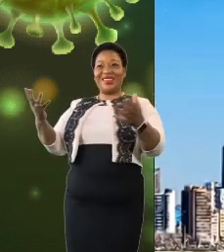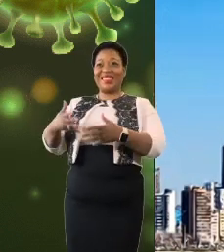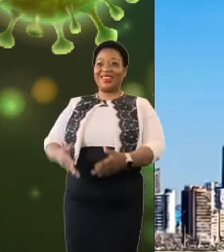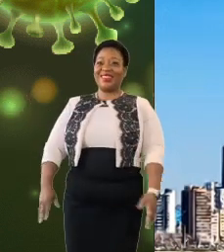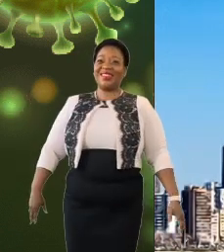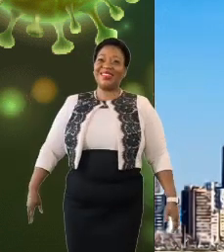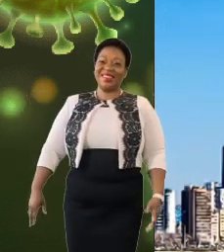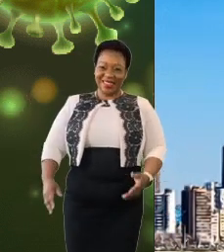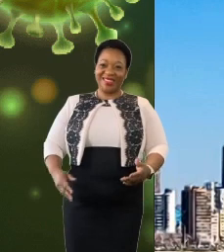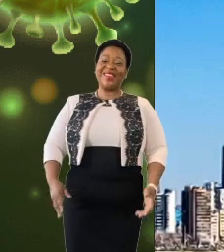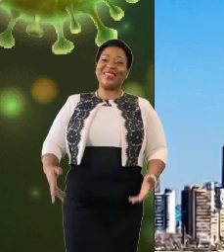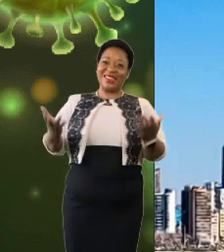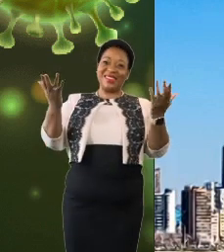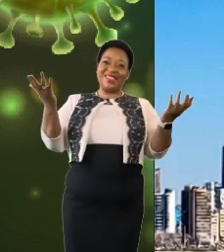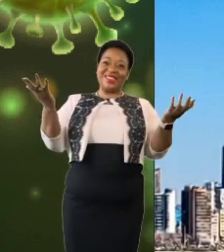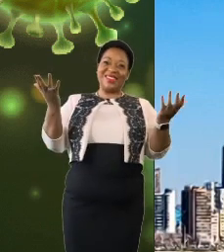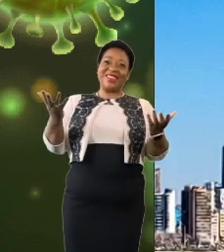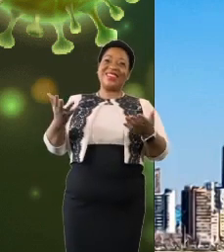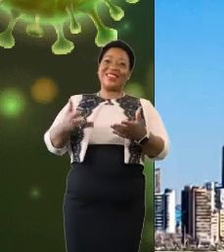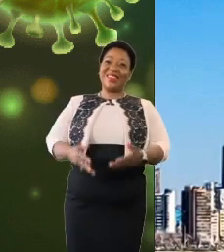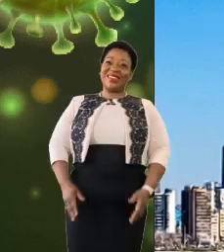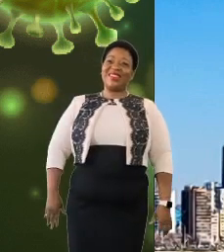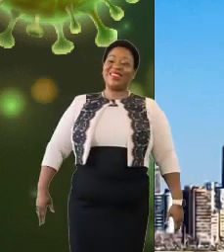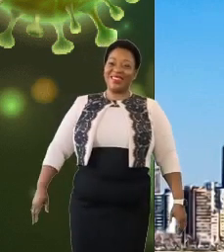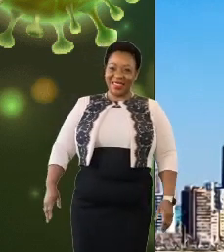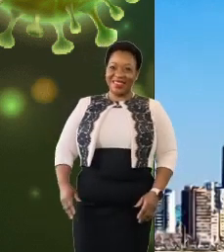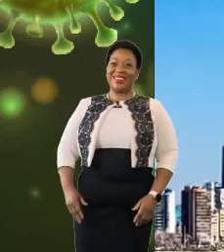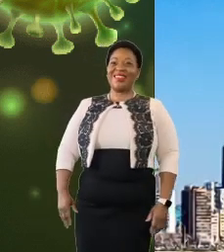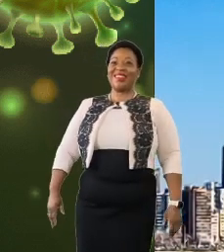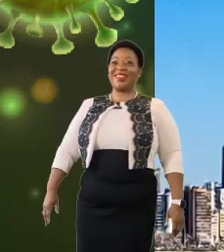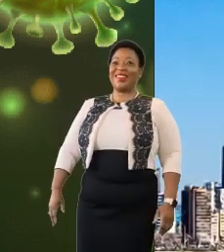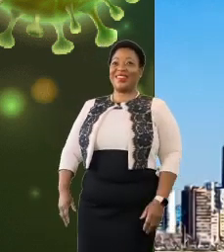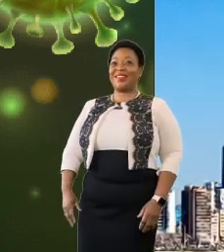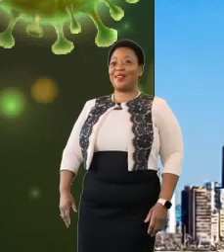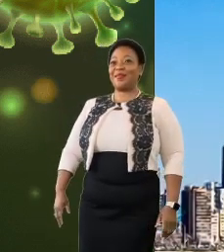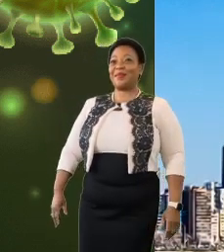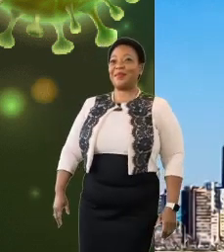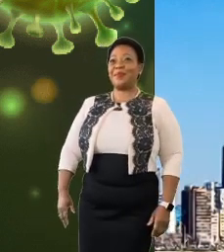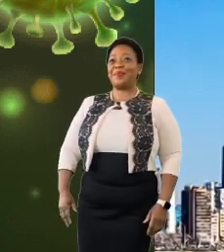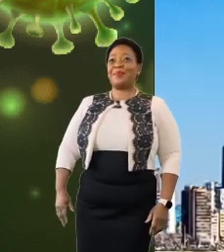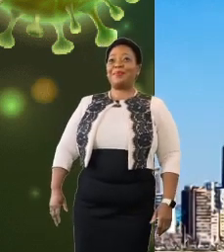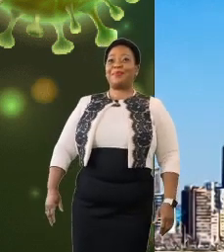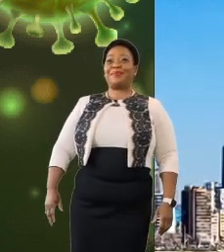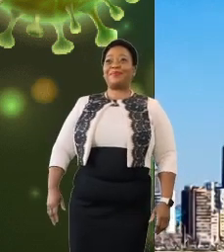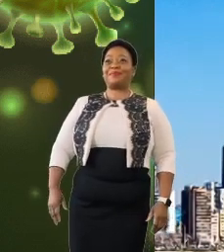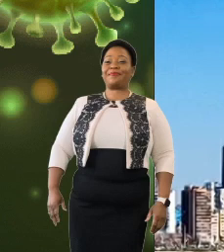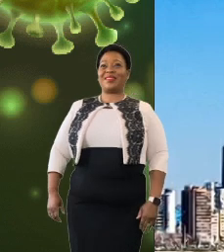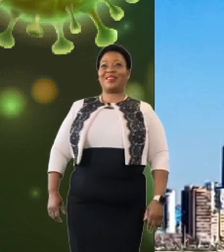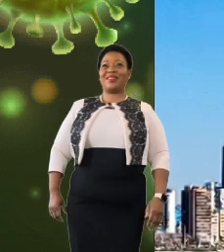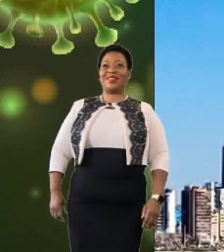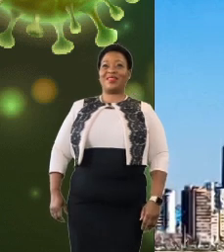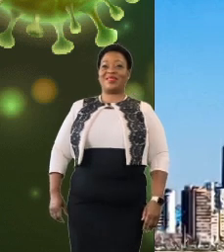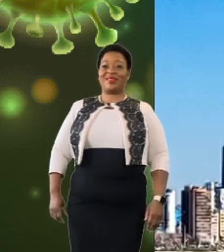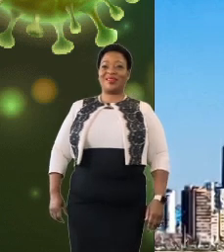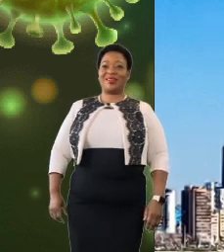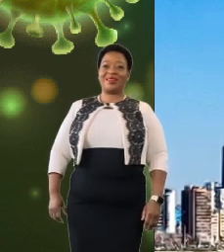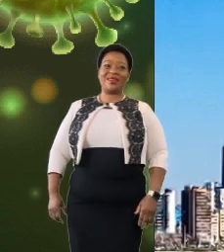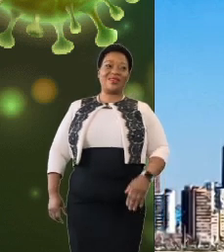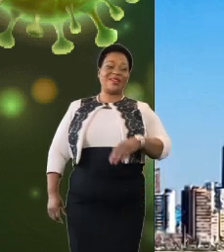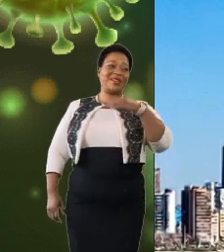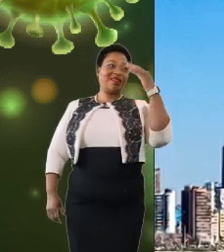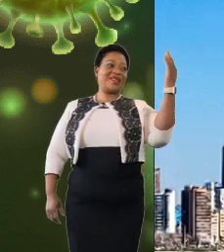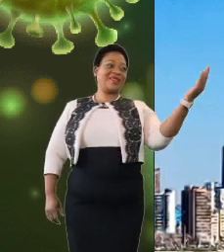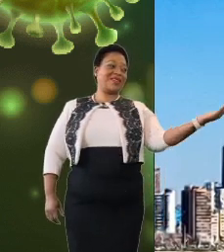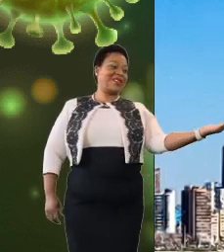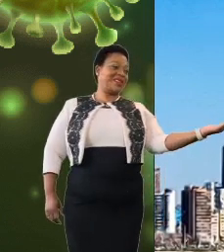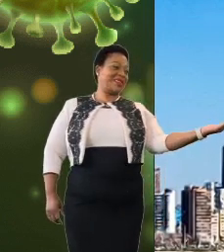us in ensuring that we can move as quickly as possible. Now, when you think in red tape, you think it's specifically project